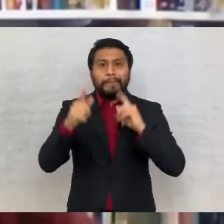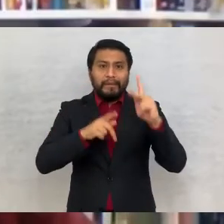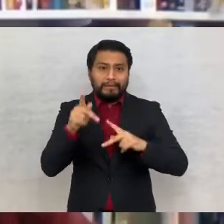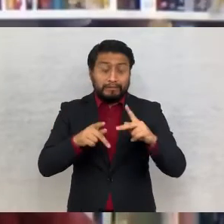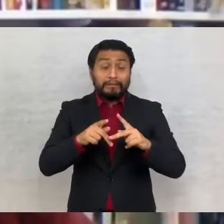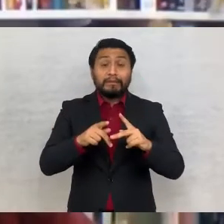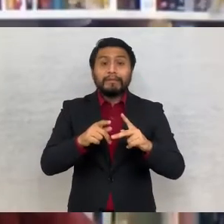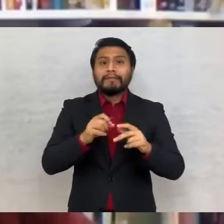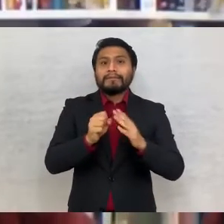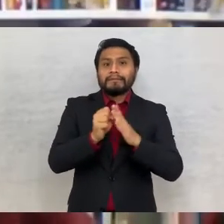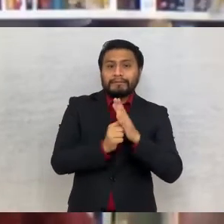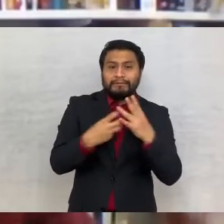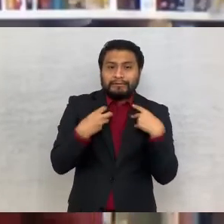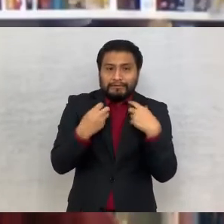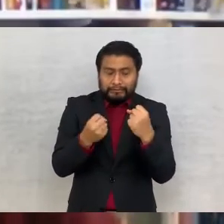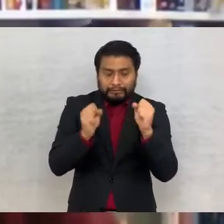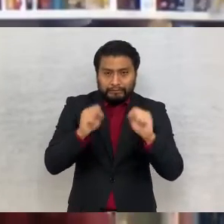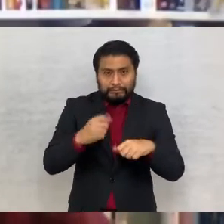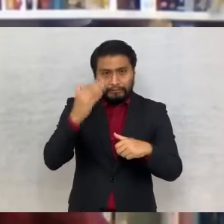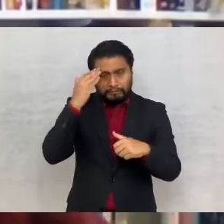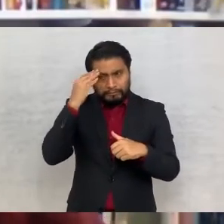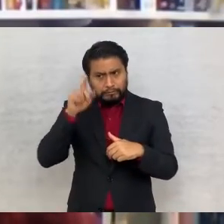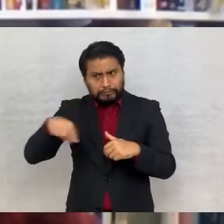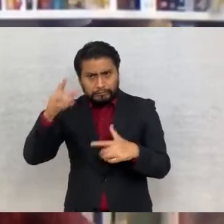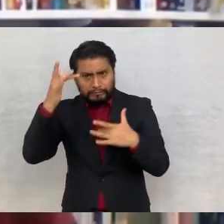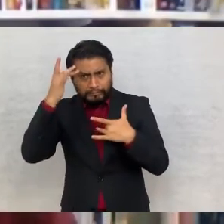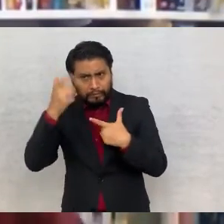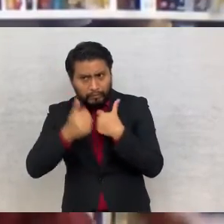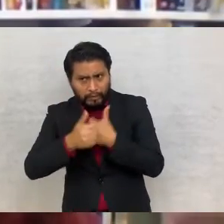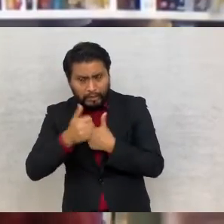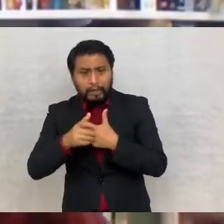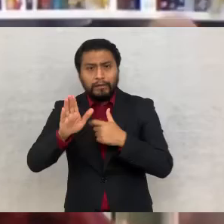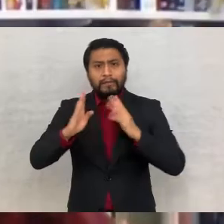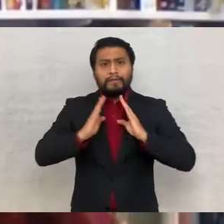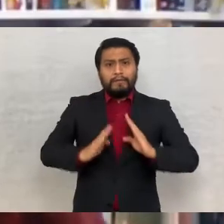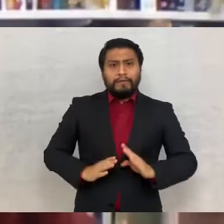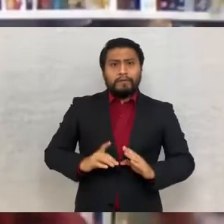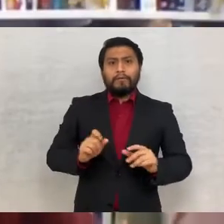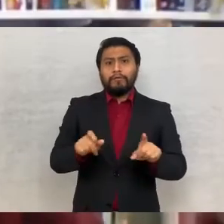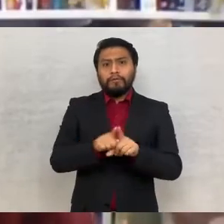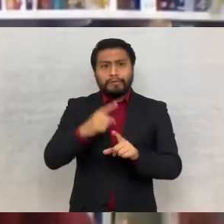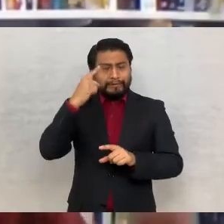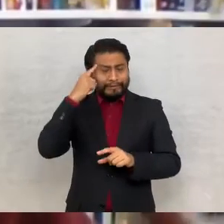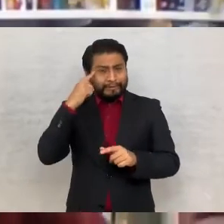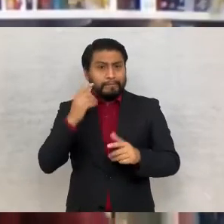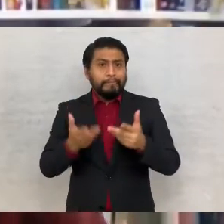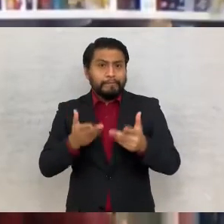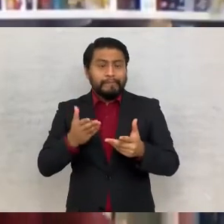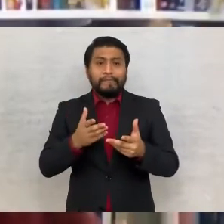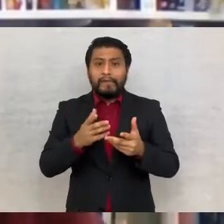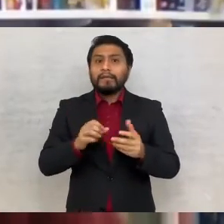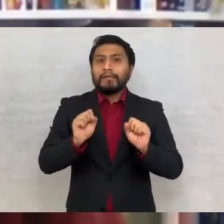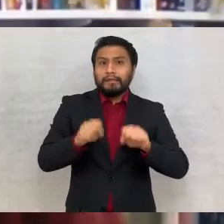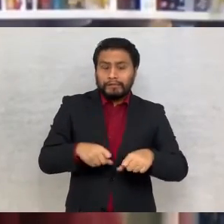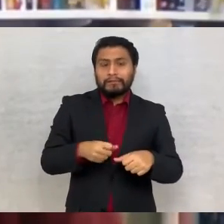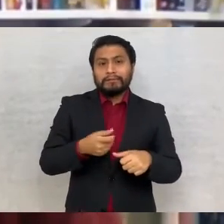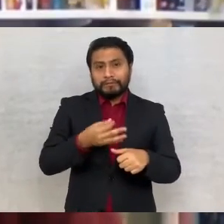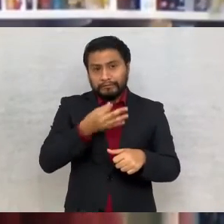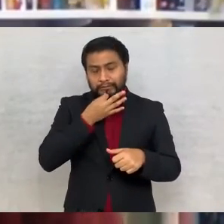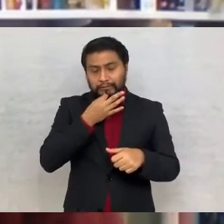had been the one with whom the Catholic Church had developed links since the beginning of Italian biotypology.